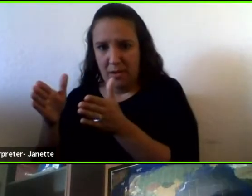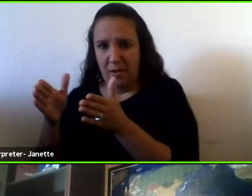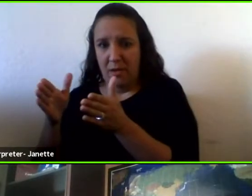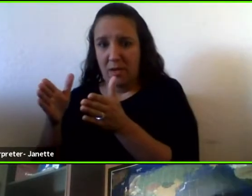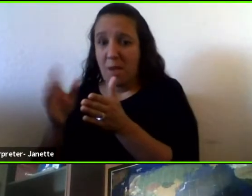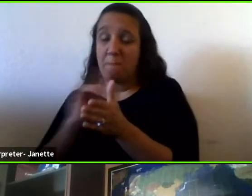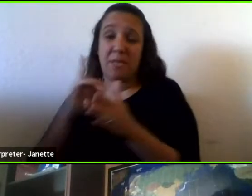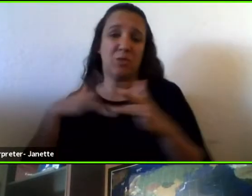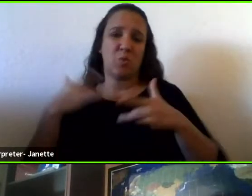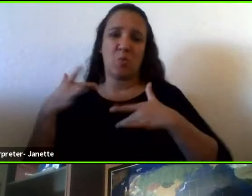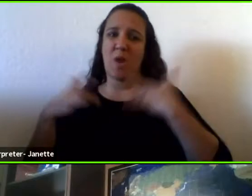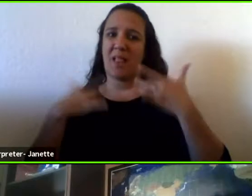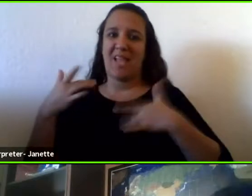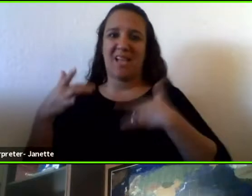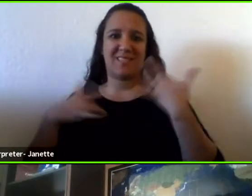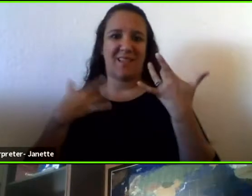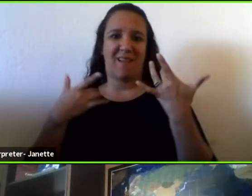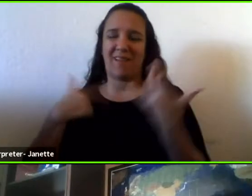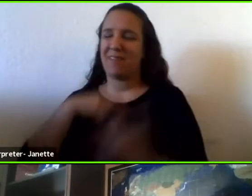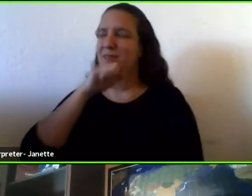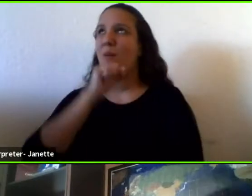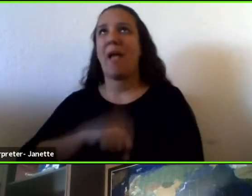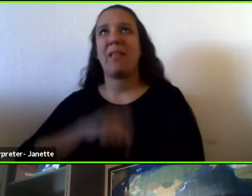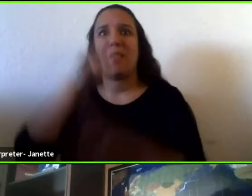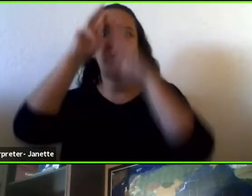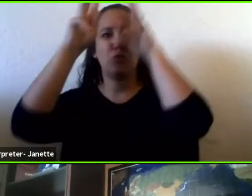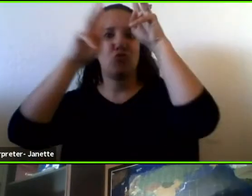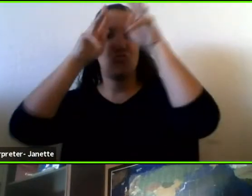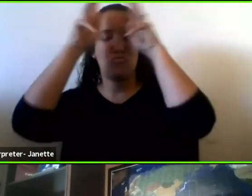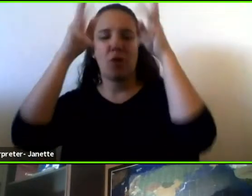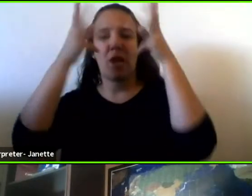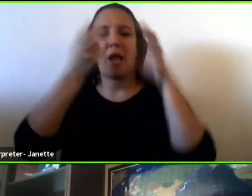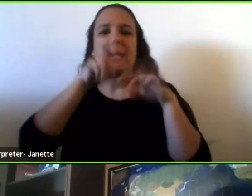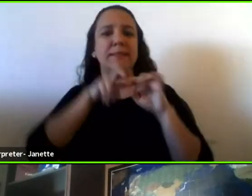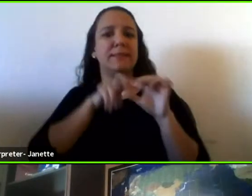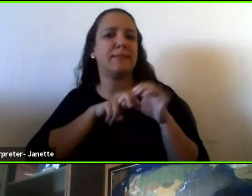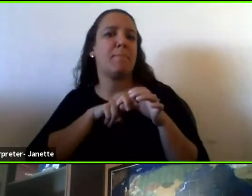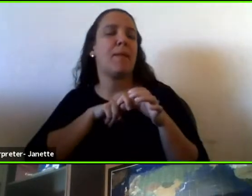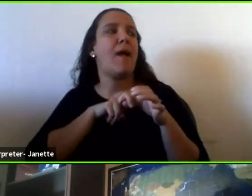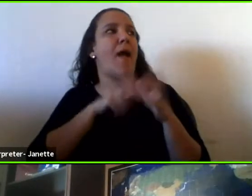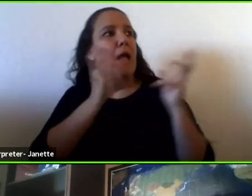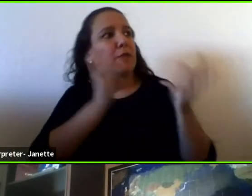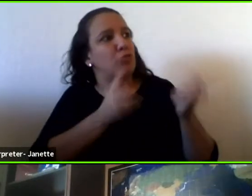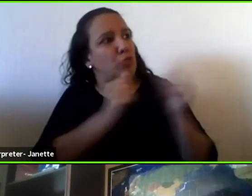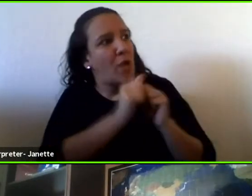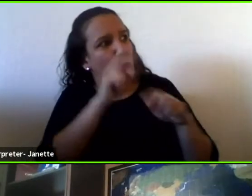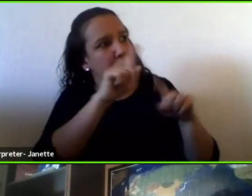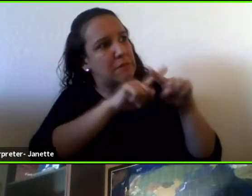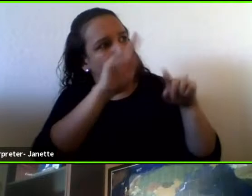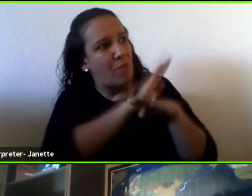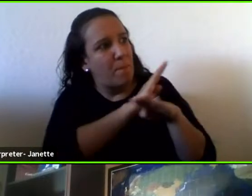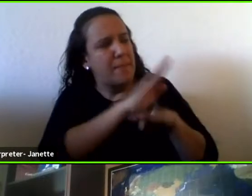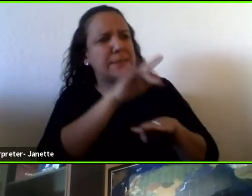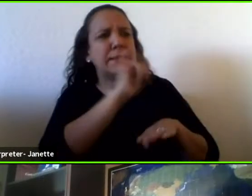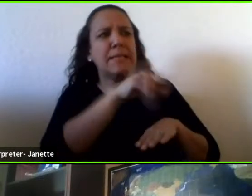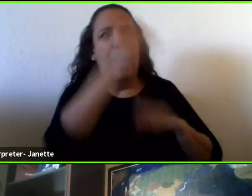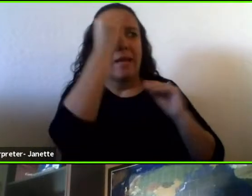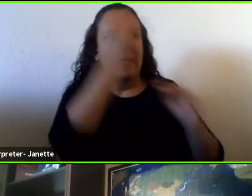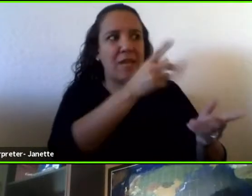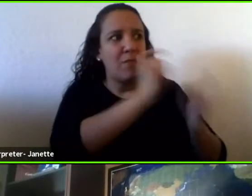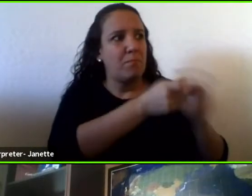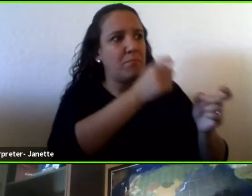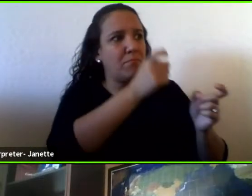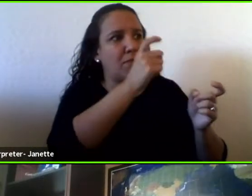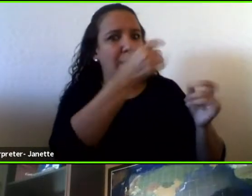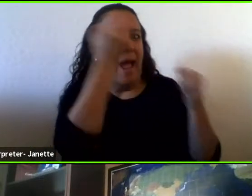me is I love to create. I sit back and talk to a lot of business. Hey, did you think about this? Maybe you want to do this. Maybe you want to do that. And it gets exciting